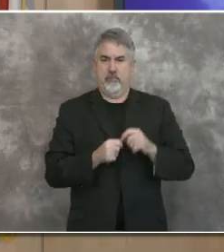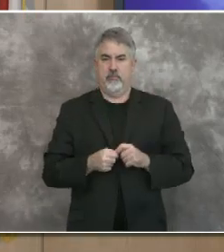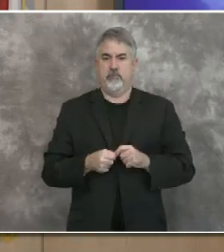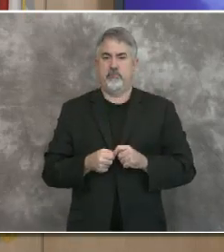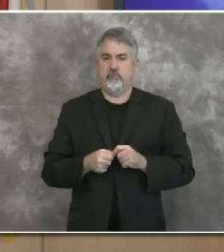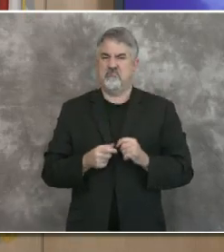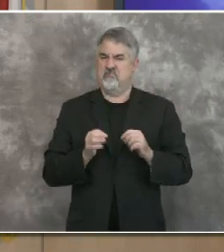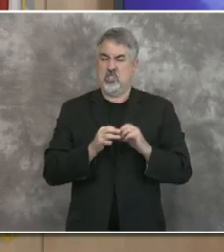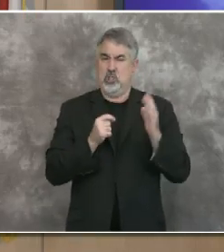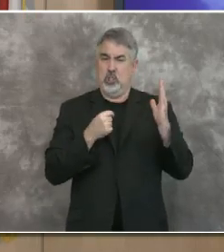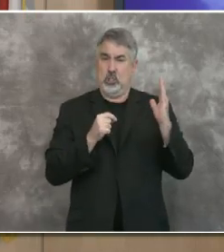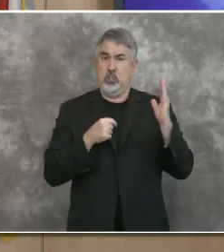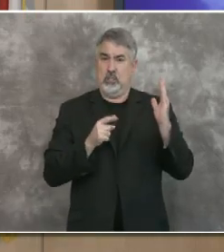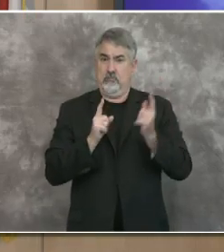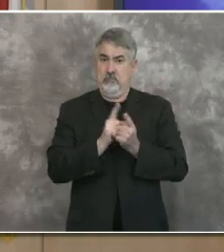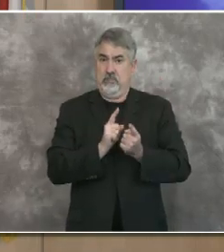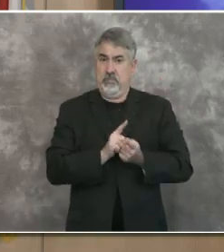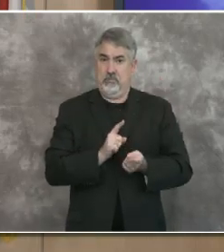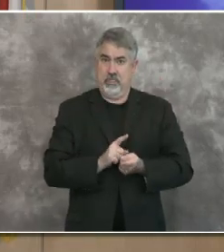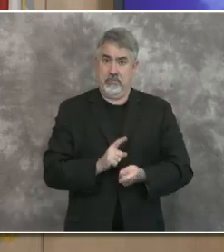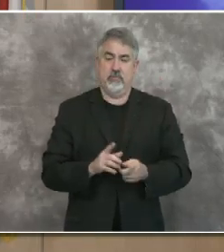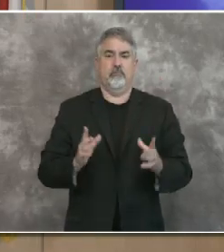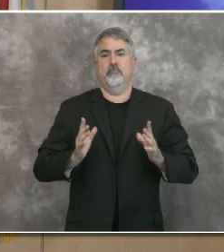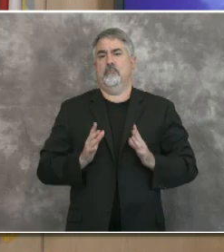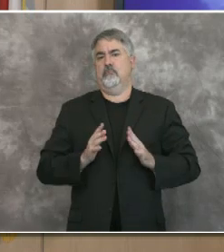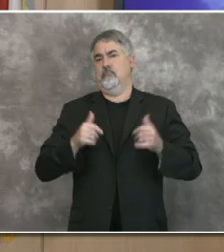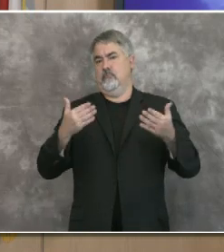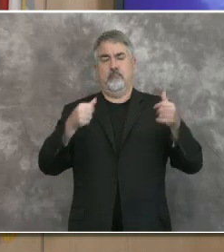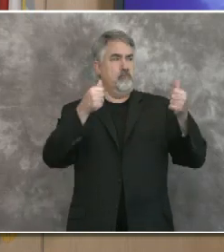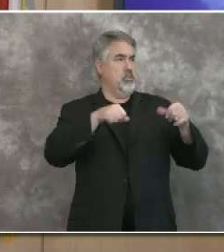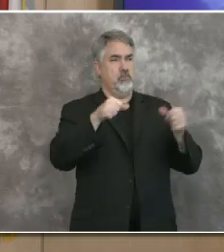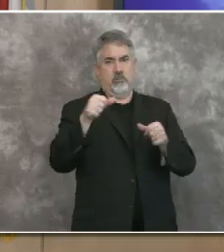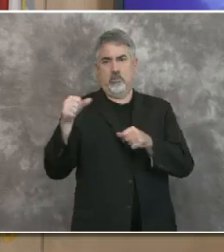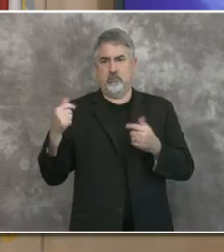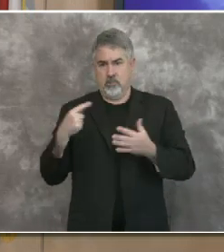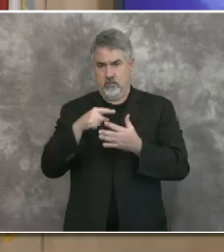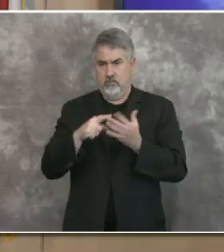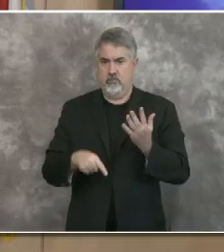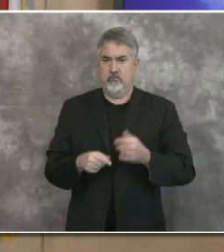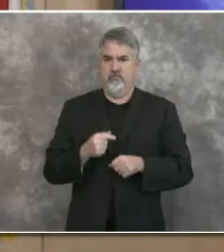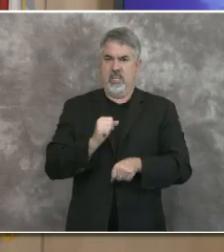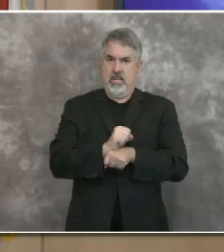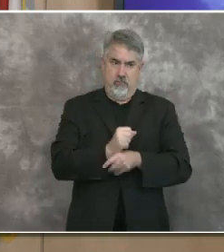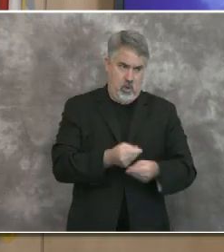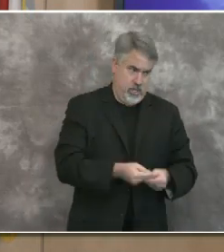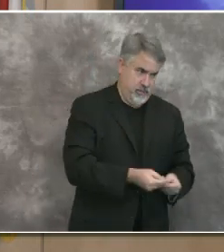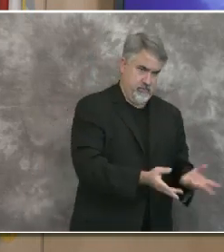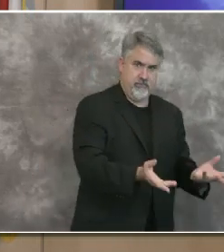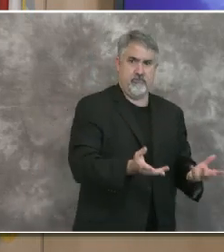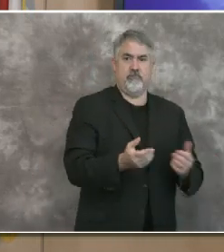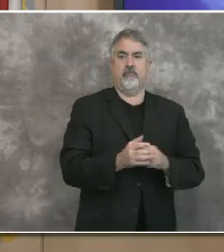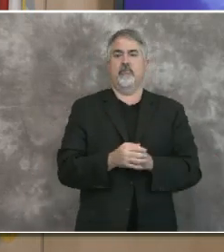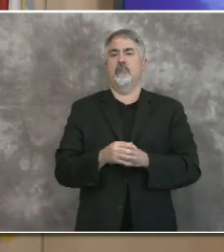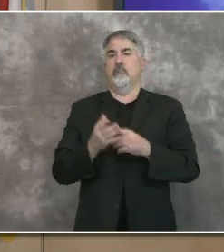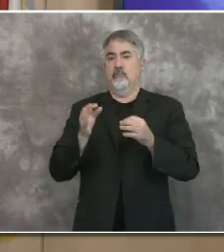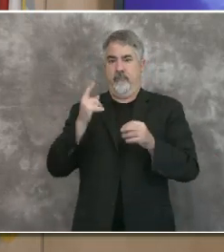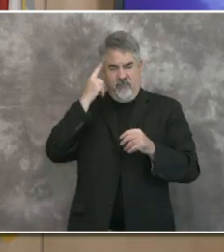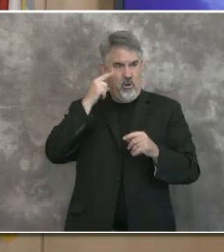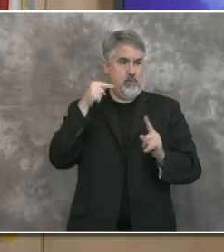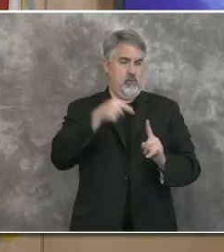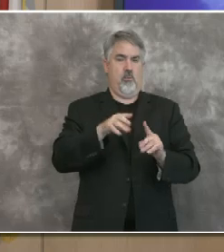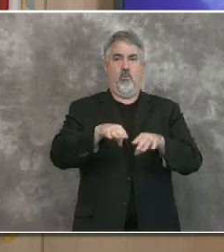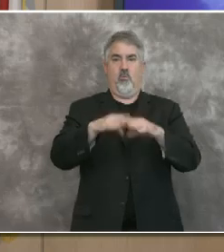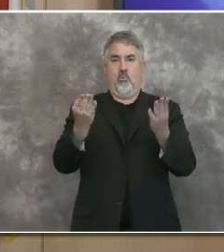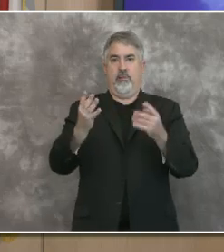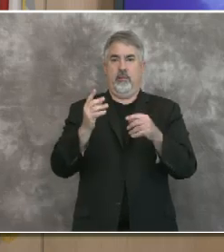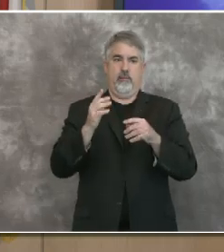out the safe reopening plan, post it, send it to your employees, and you are free to open in those entities